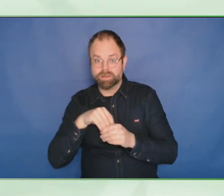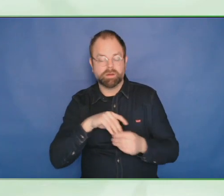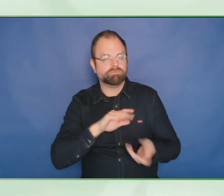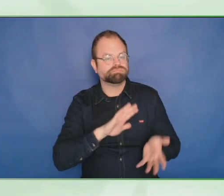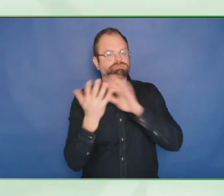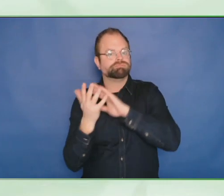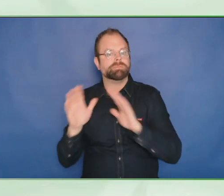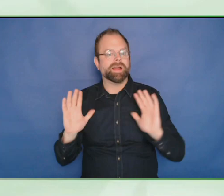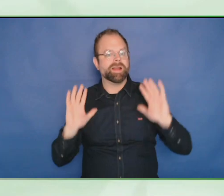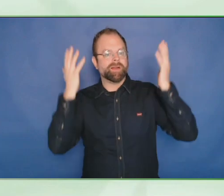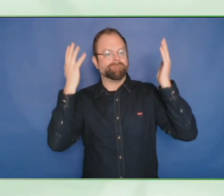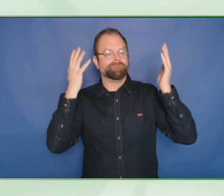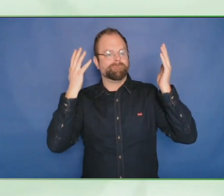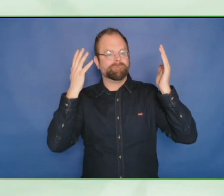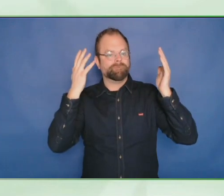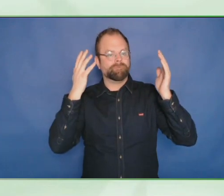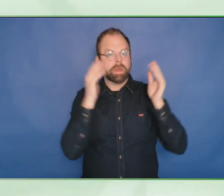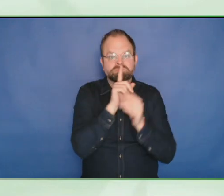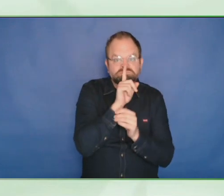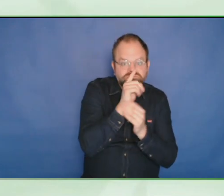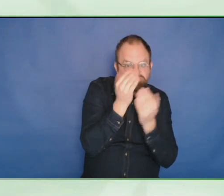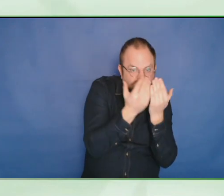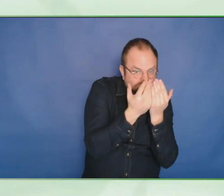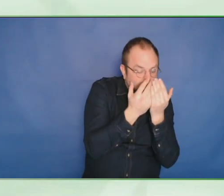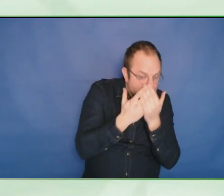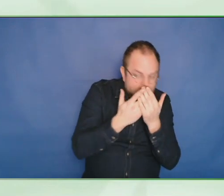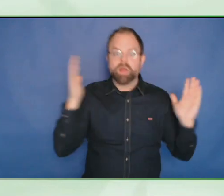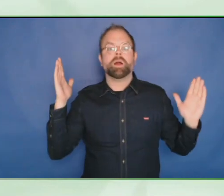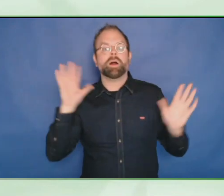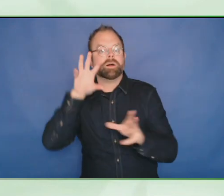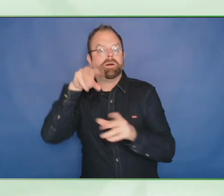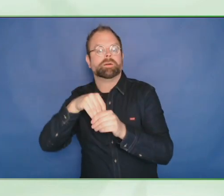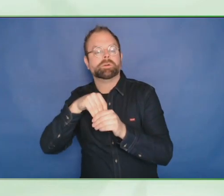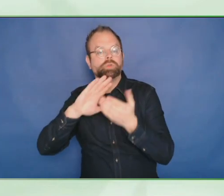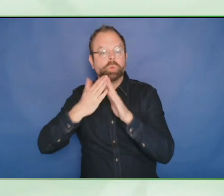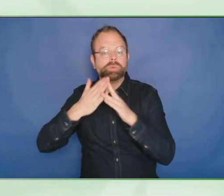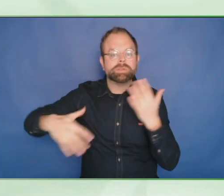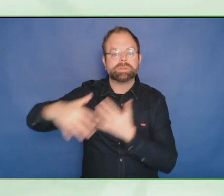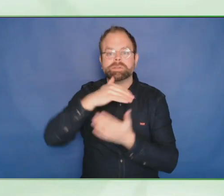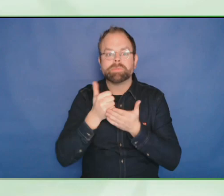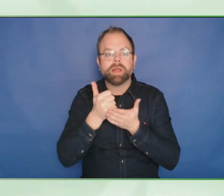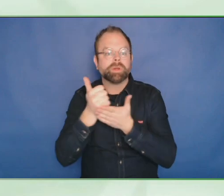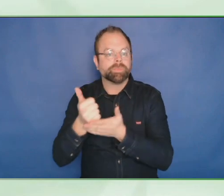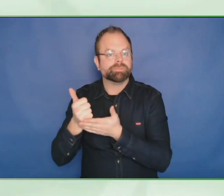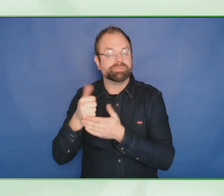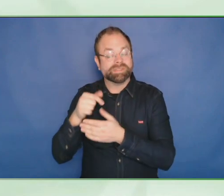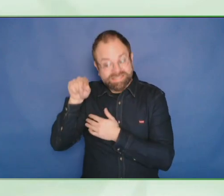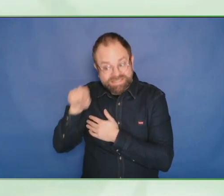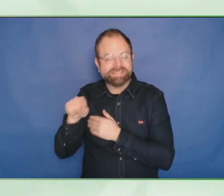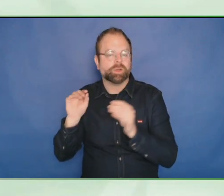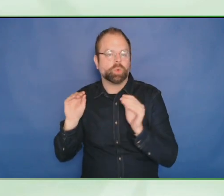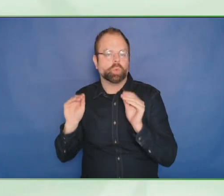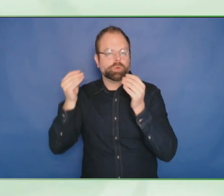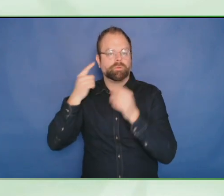can quickly ask the two of you. Yeah, there's a lot of moments of crisis. Oh